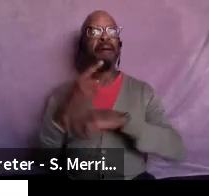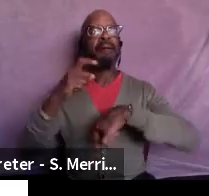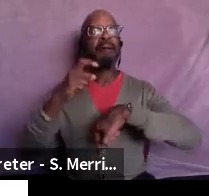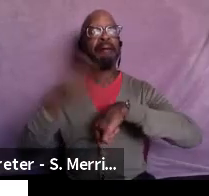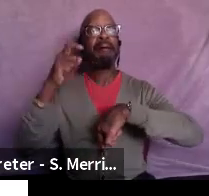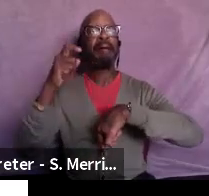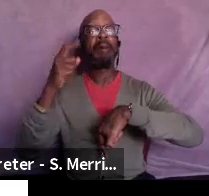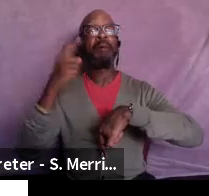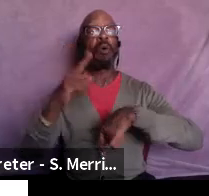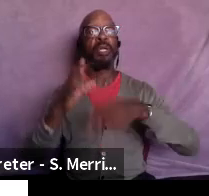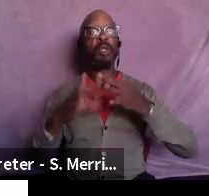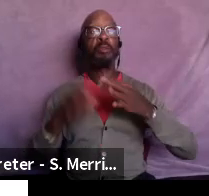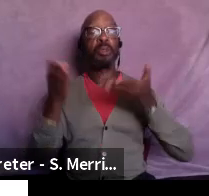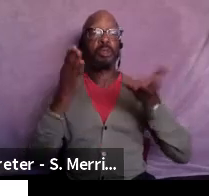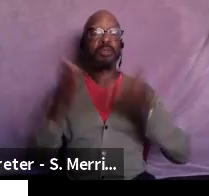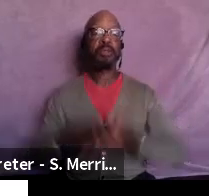services.